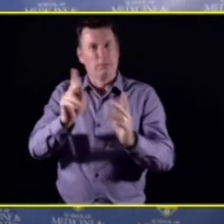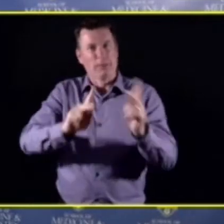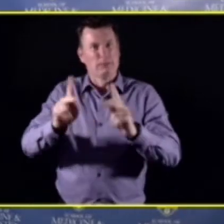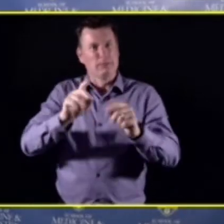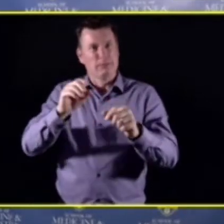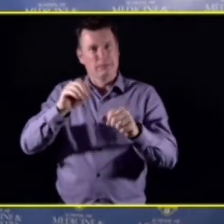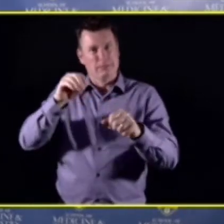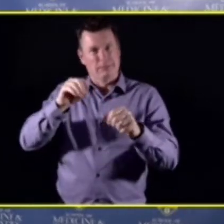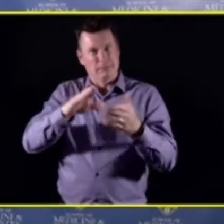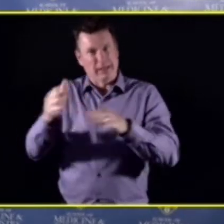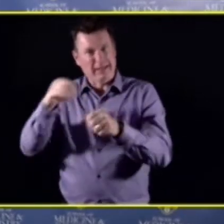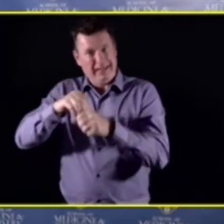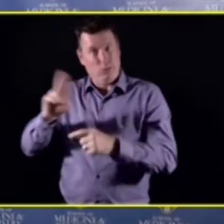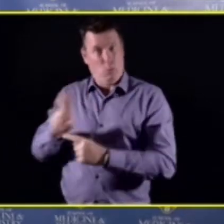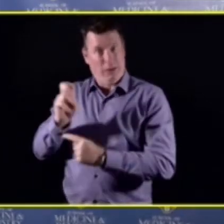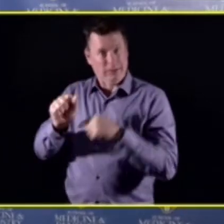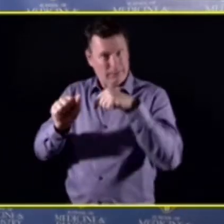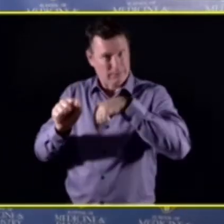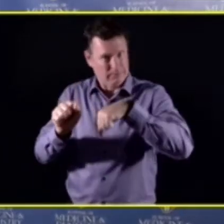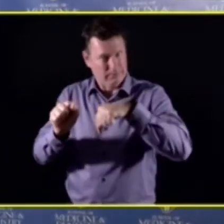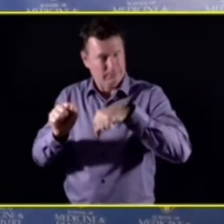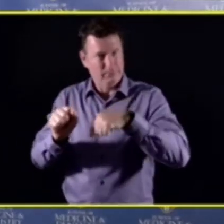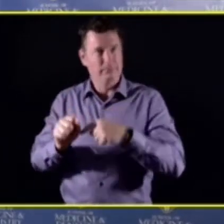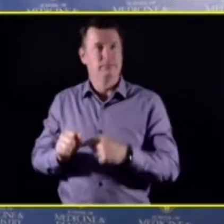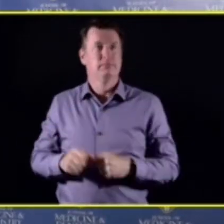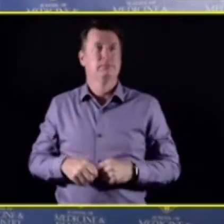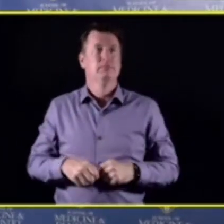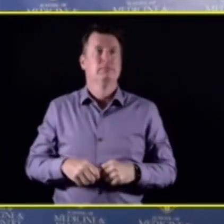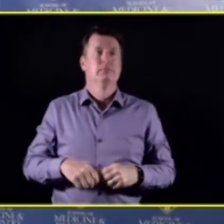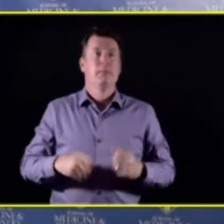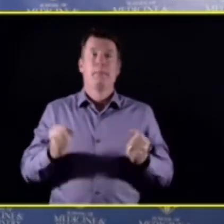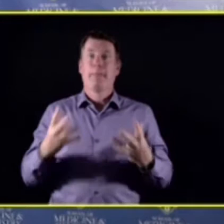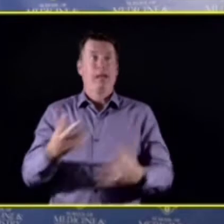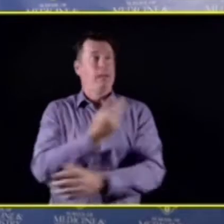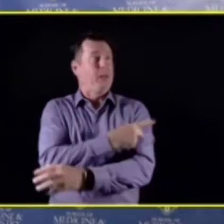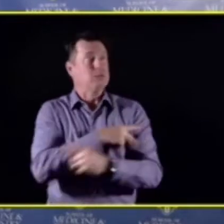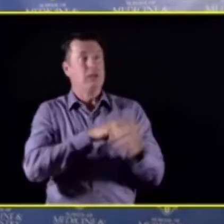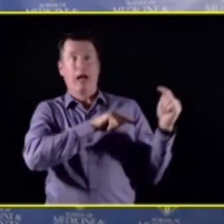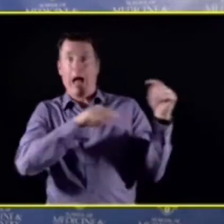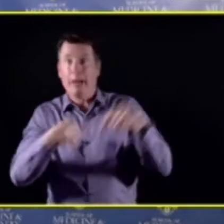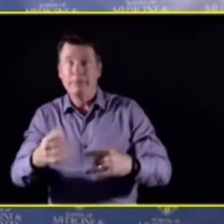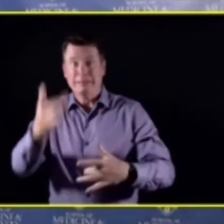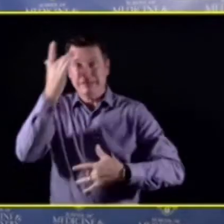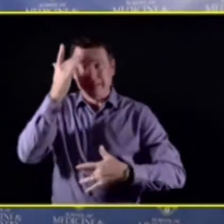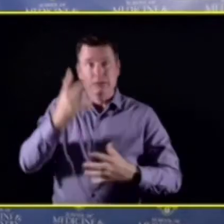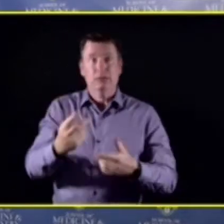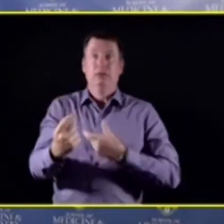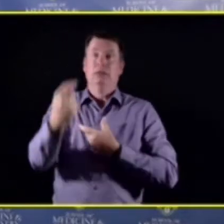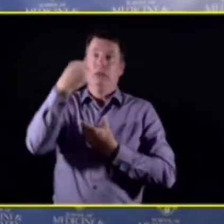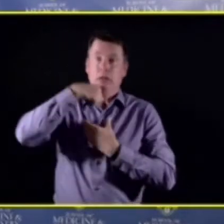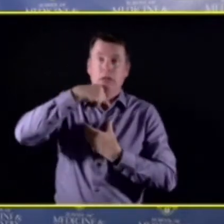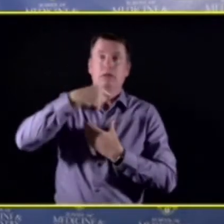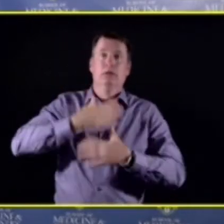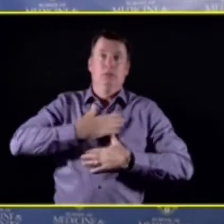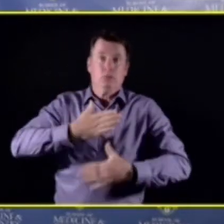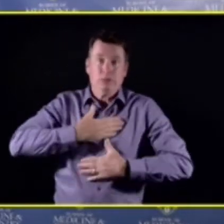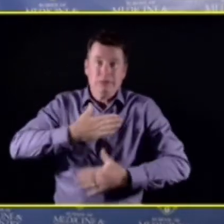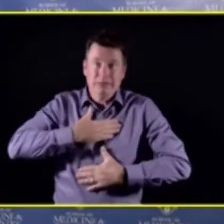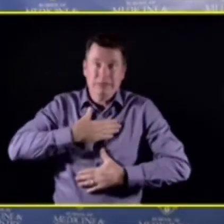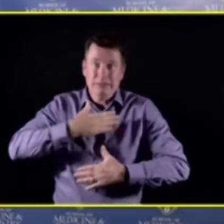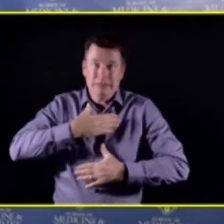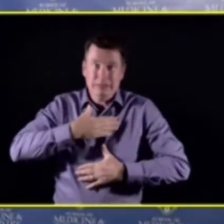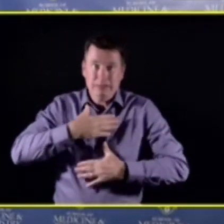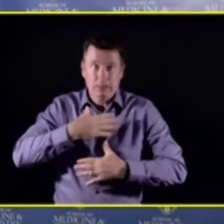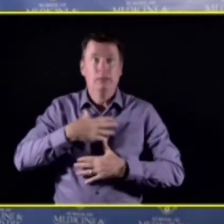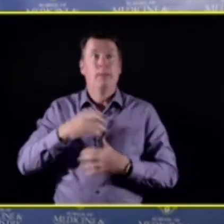critically ill with the virus and placed on ventilators for weeks, but ultimately have recovered and been discharged from the hospital. We're here today to learn